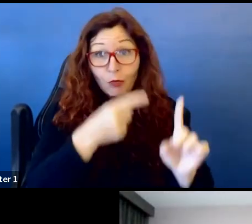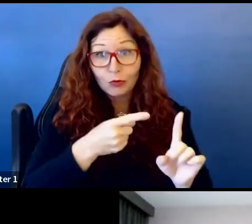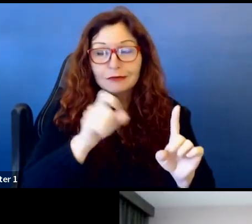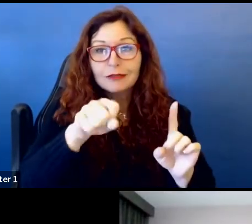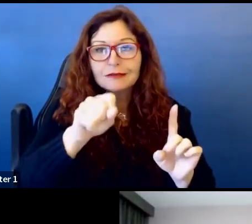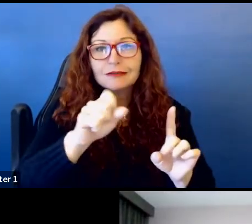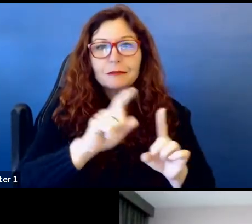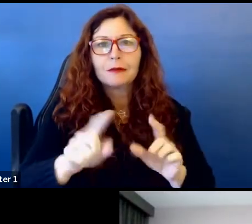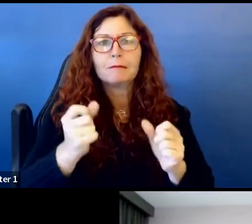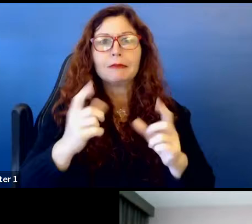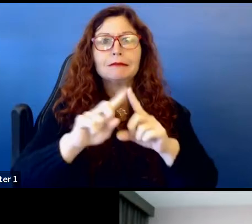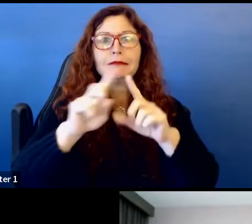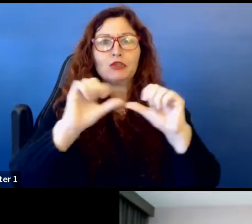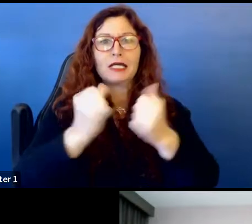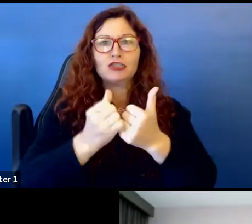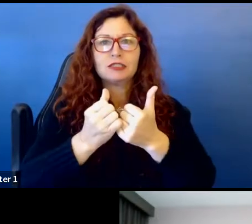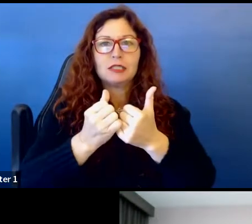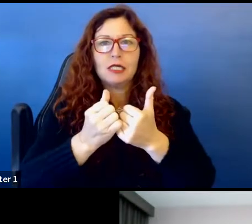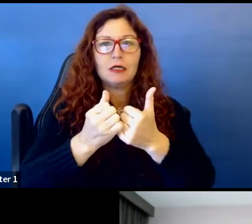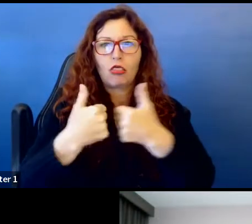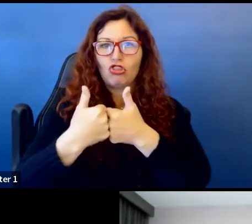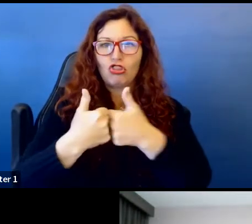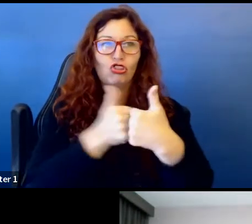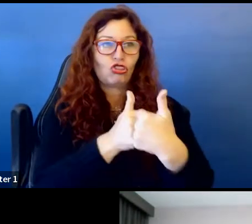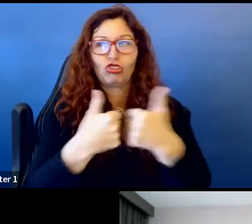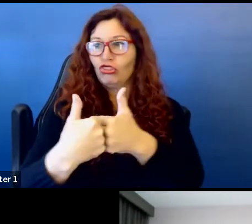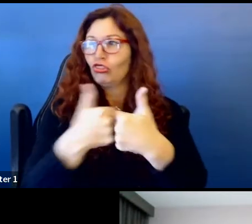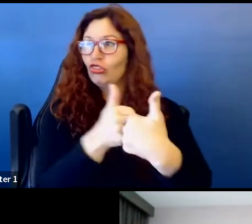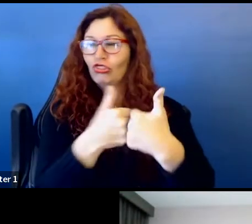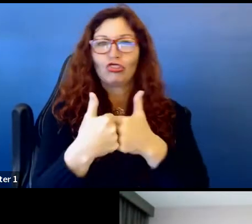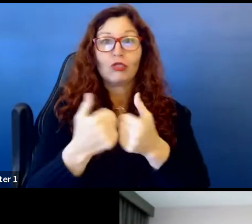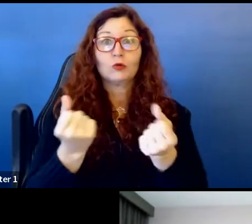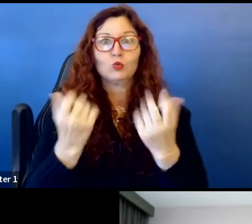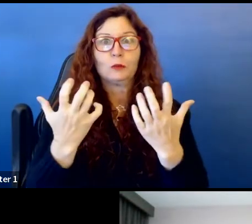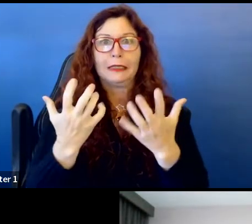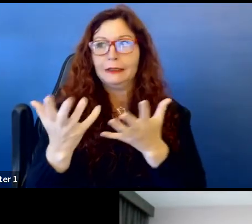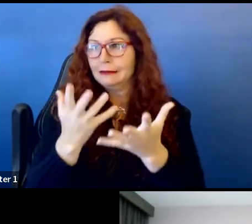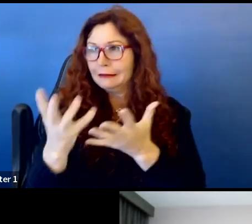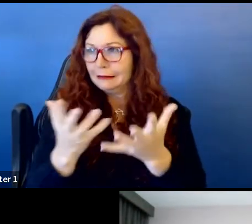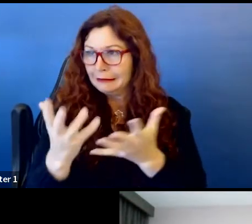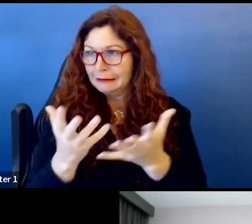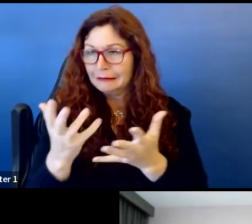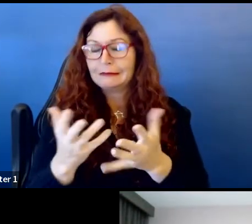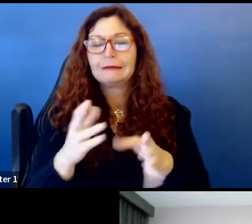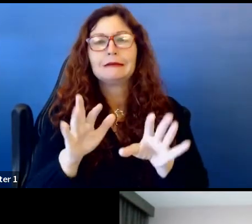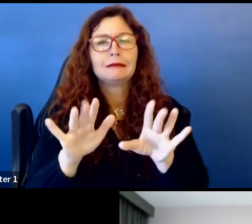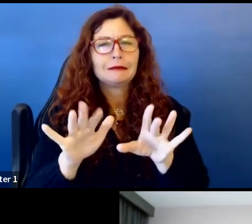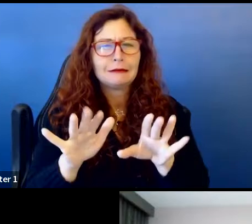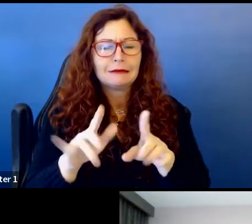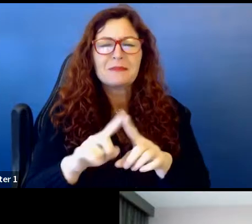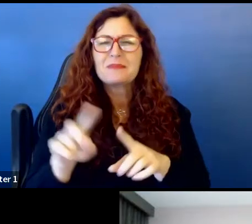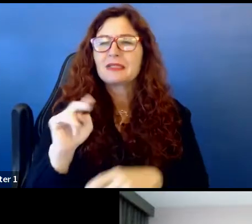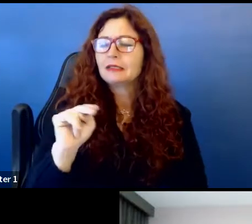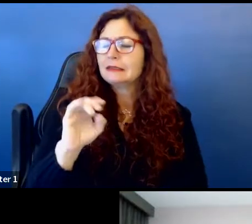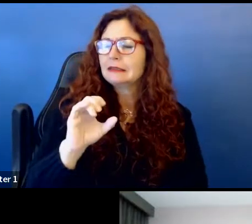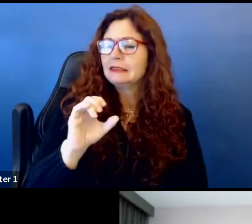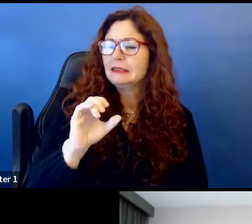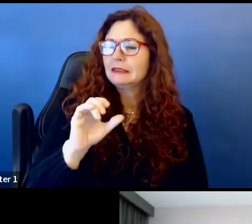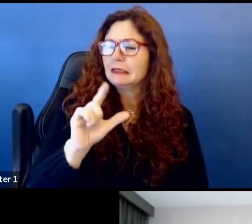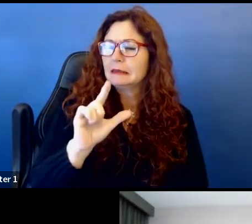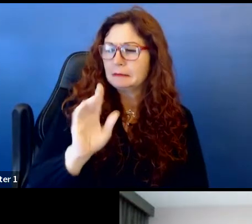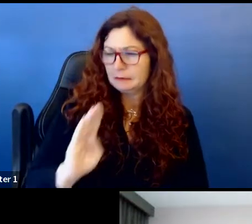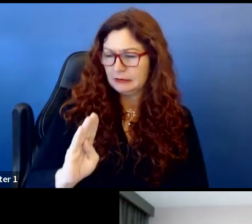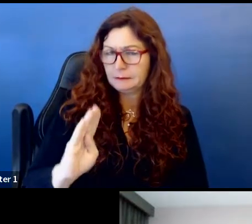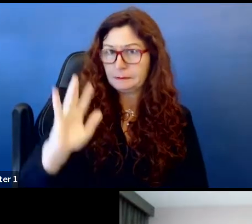um the eeoc and the nlrb for a moment um a few years back i think there was some concerns